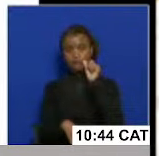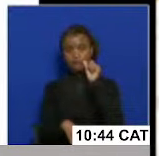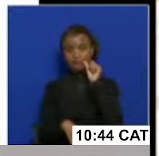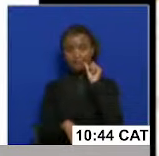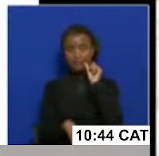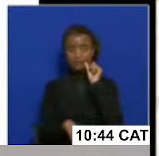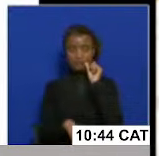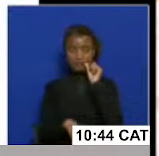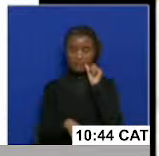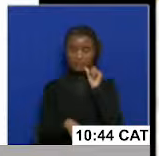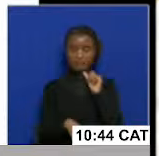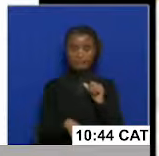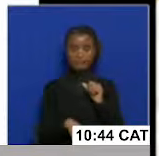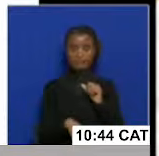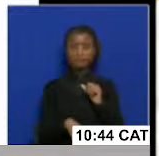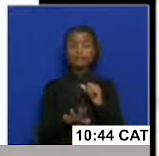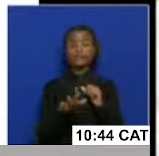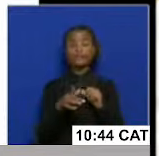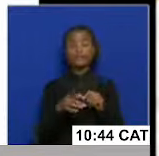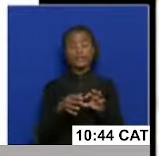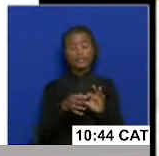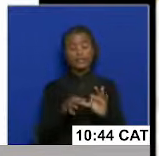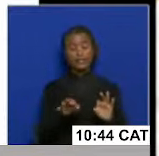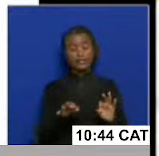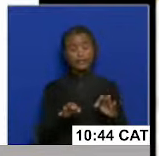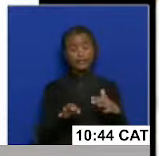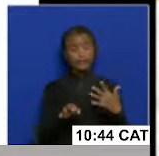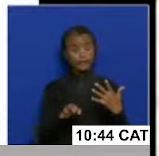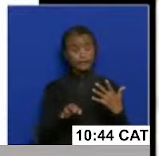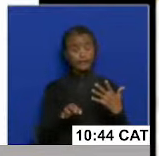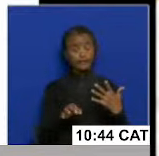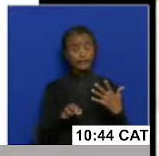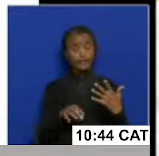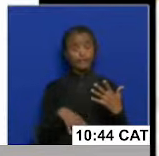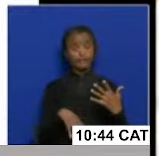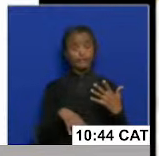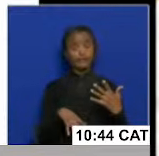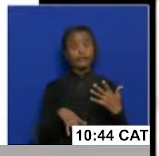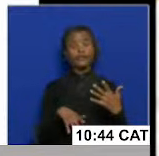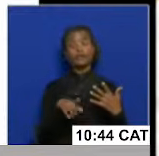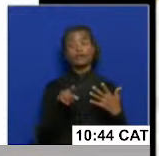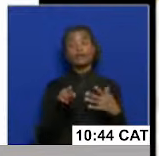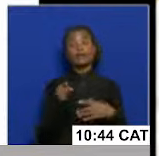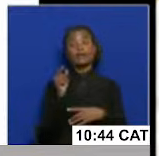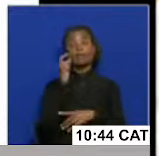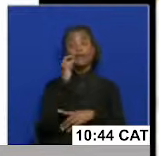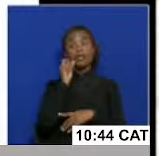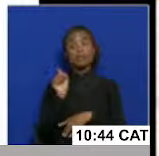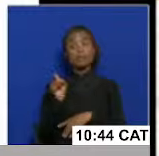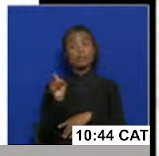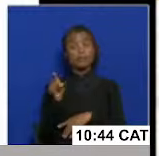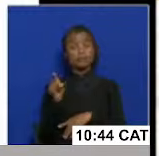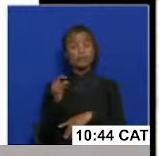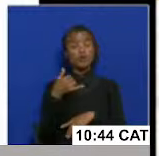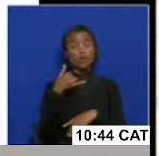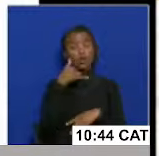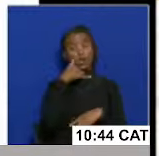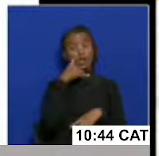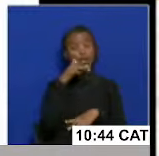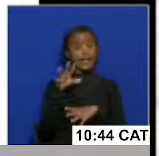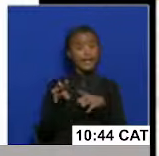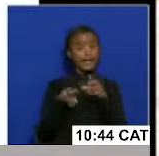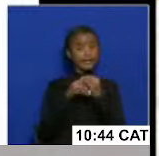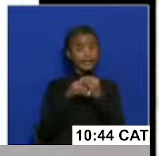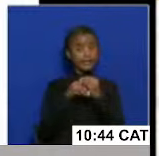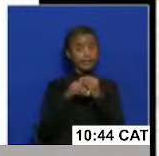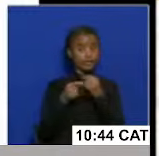In the fifth line, from yes, you say that you joined the man to the call because he knew about the permits required